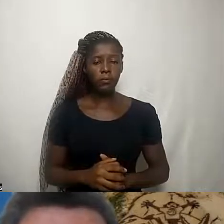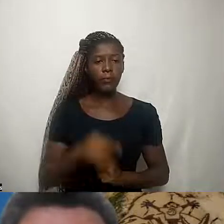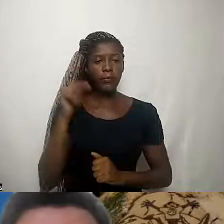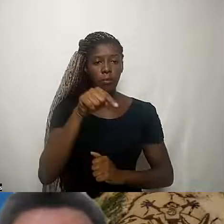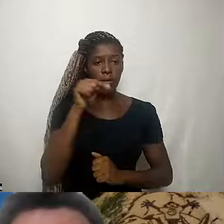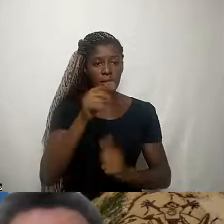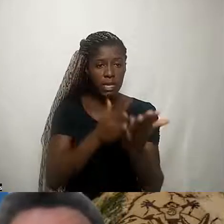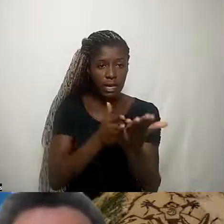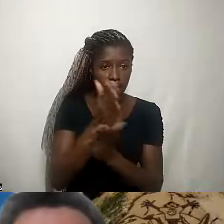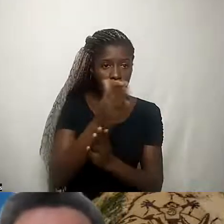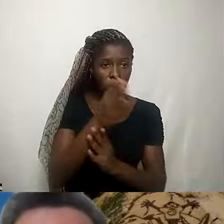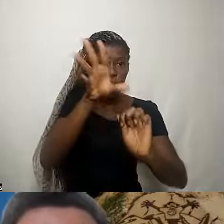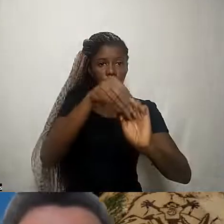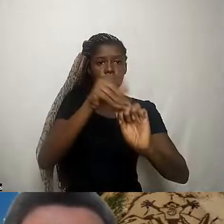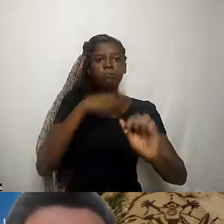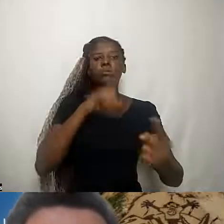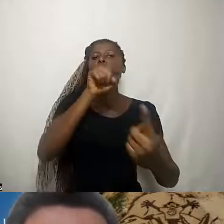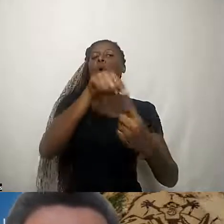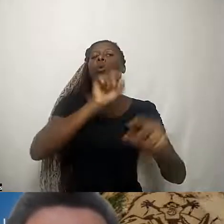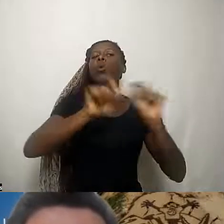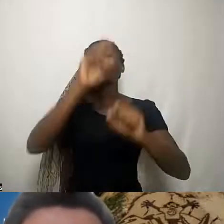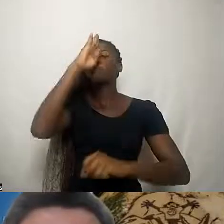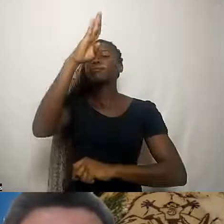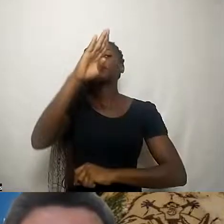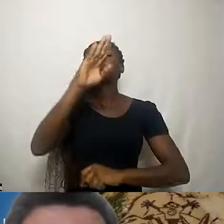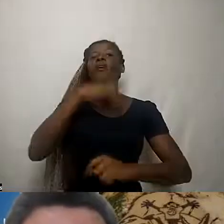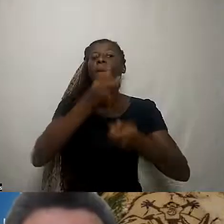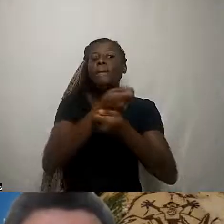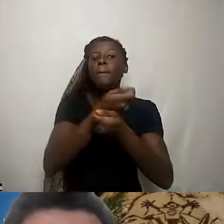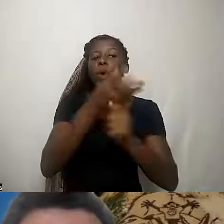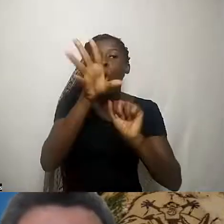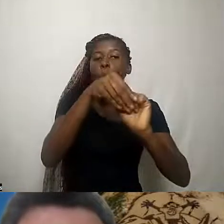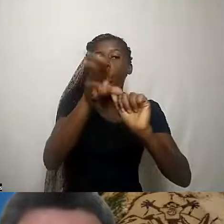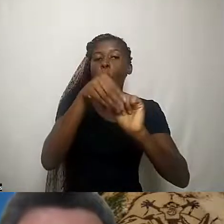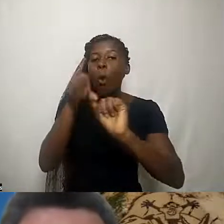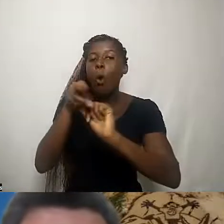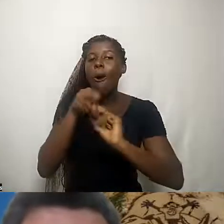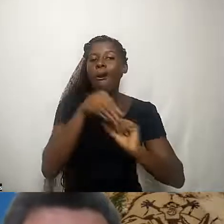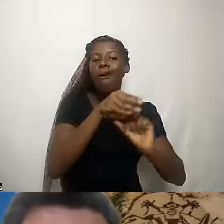that this axis has as the main goal to generate knowledge